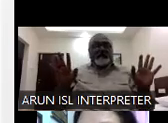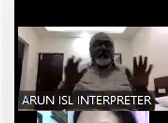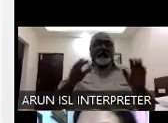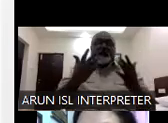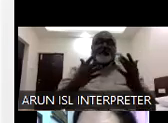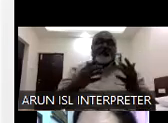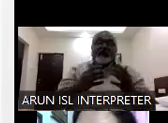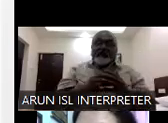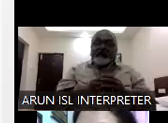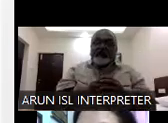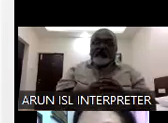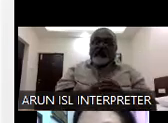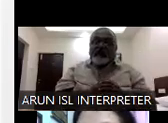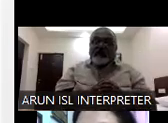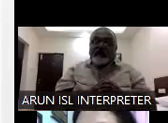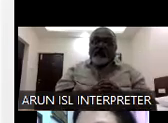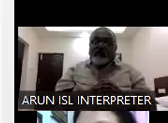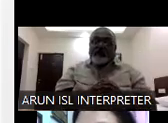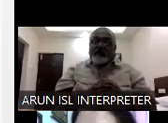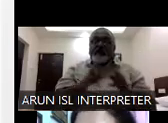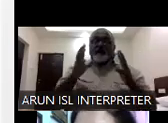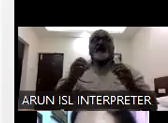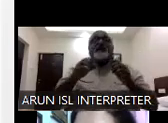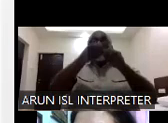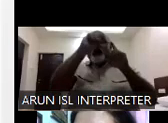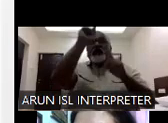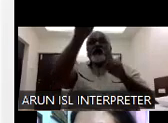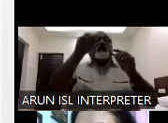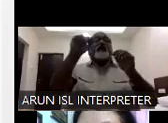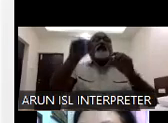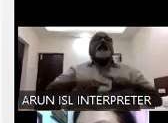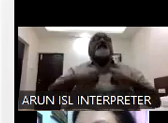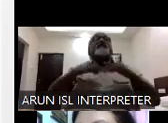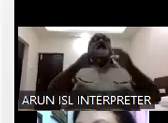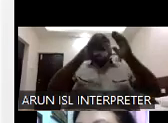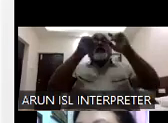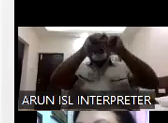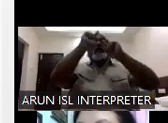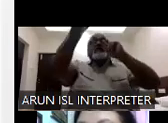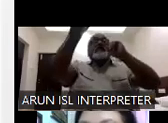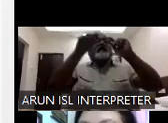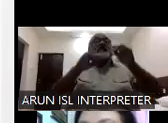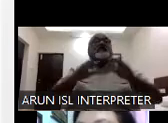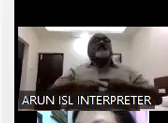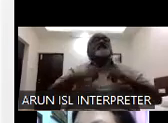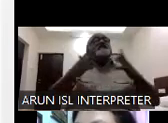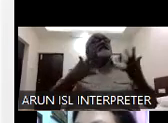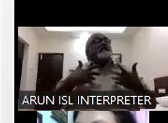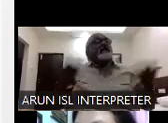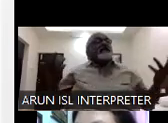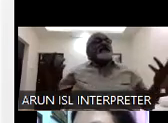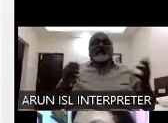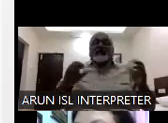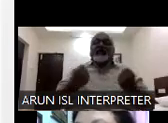engineers, pilots, or whatever they want to become in their lives. I'm again, this may be astounding stereotypes, but they can become